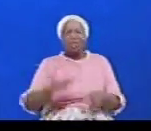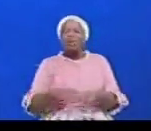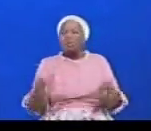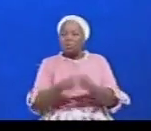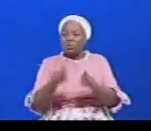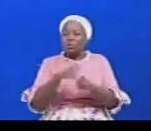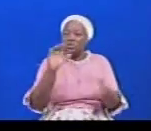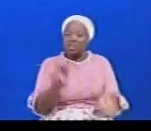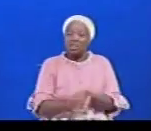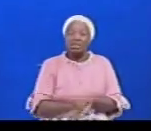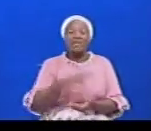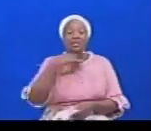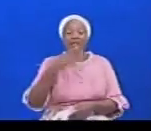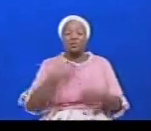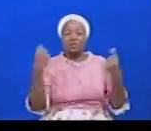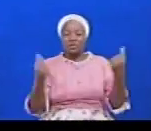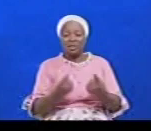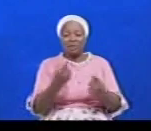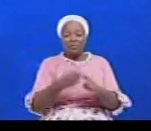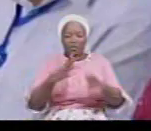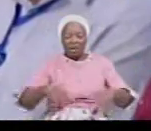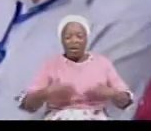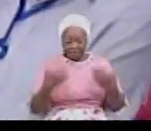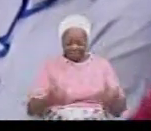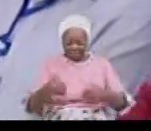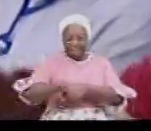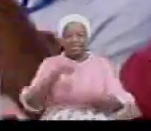your life. Tonight, it will be now.